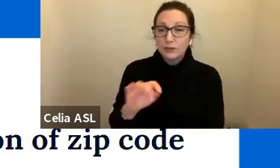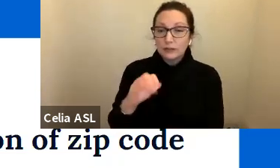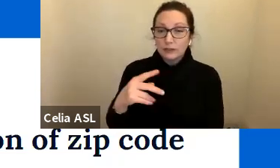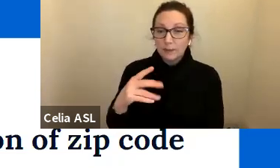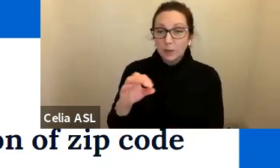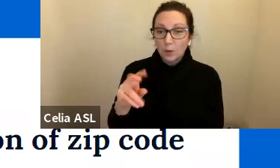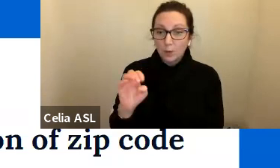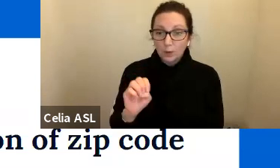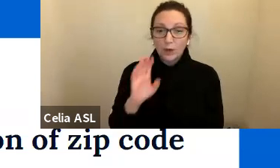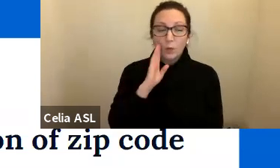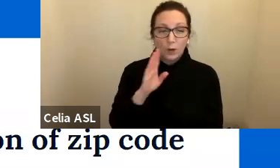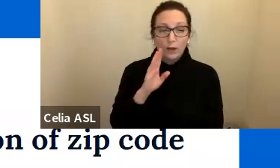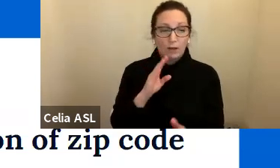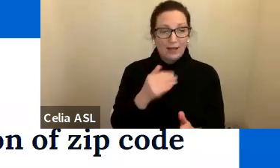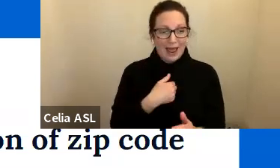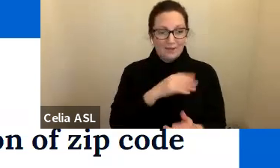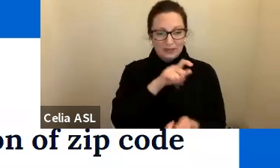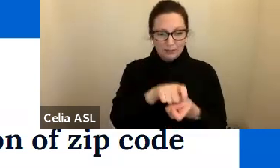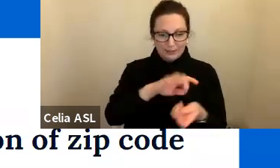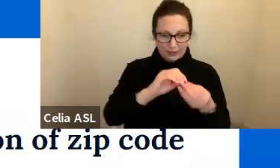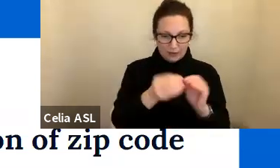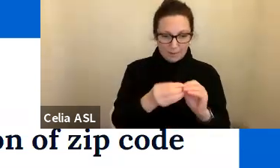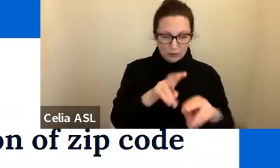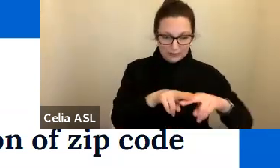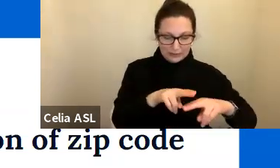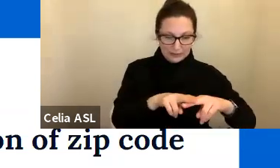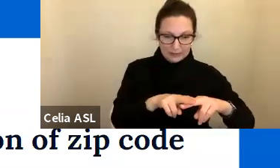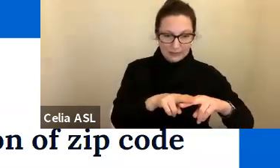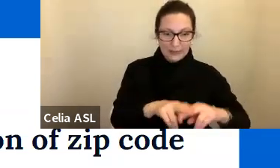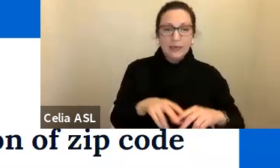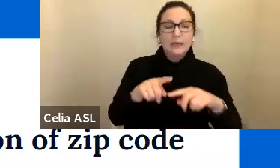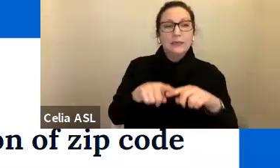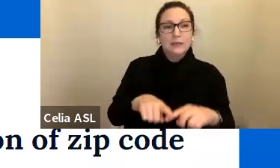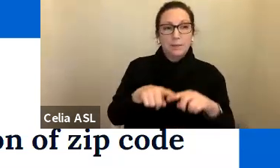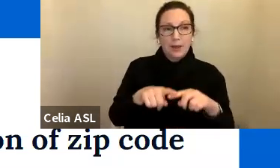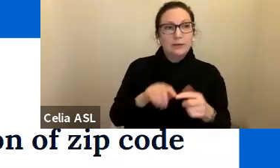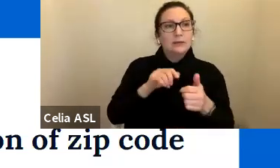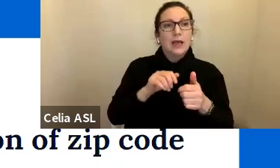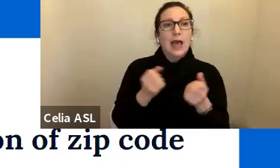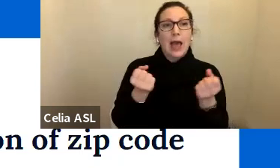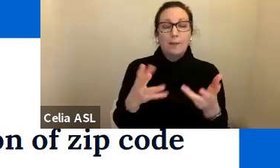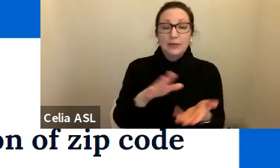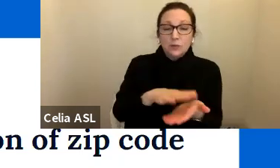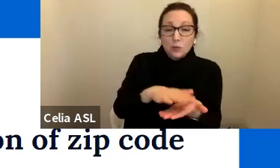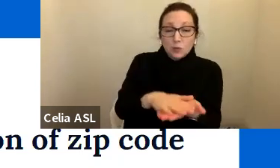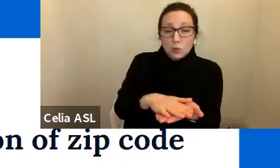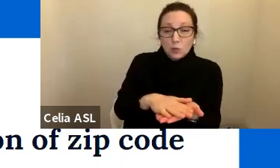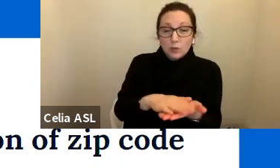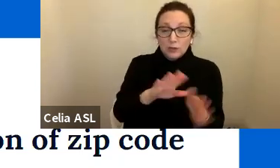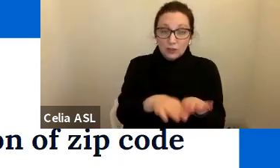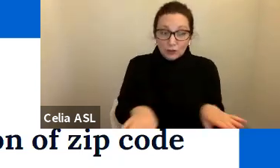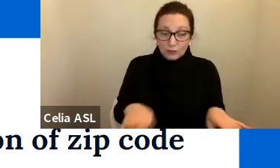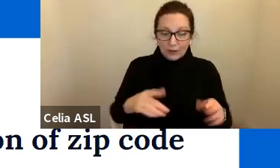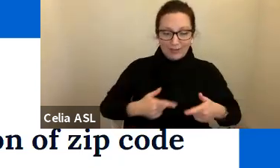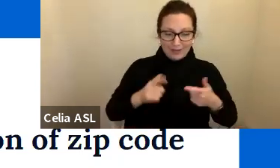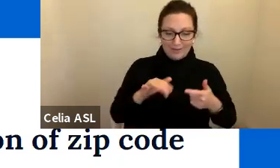a number of seats based on the proportion of school-age children living in that zip code.